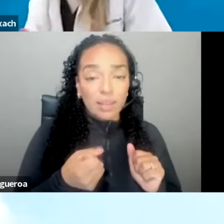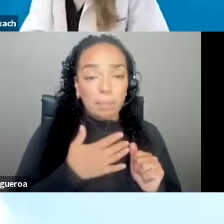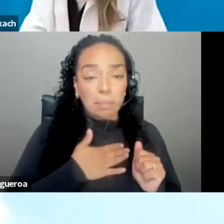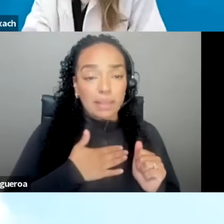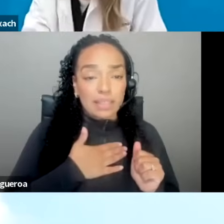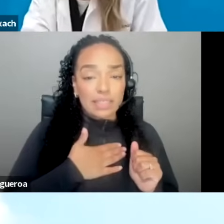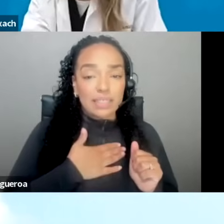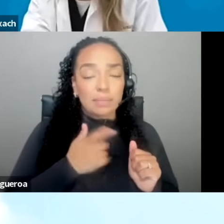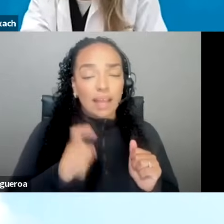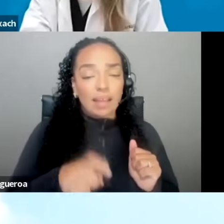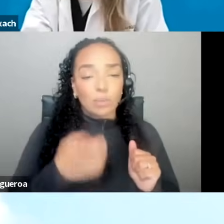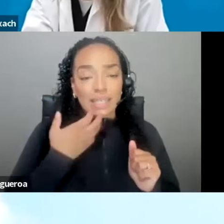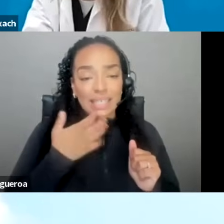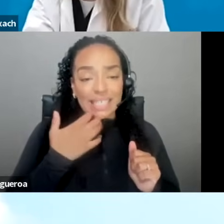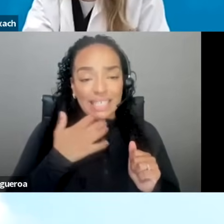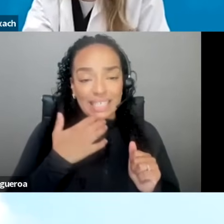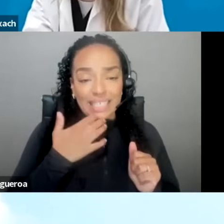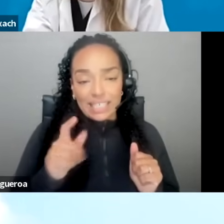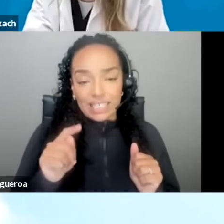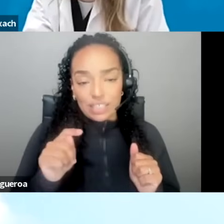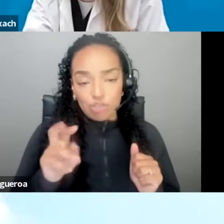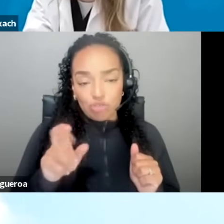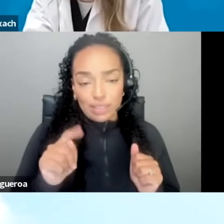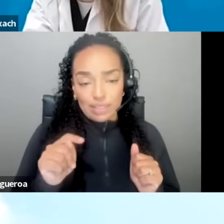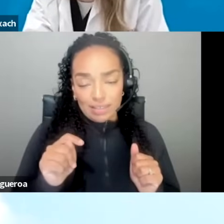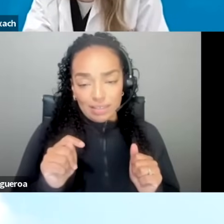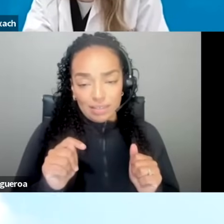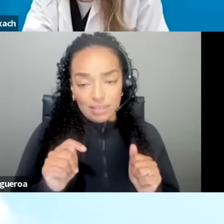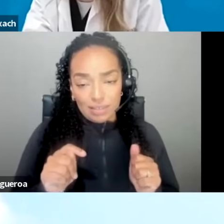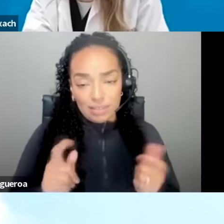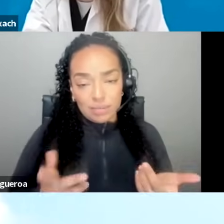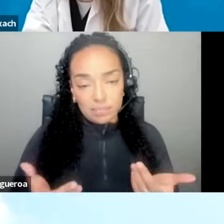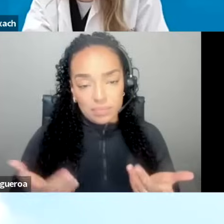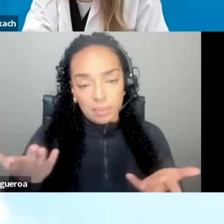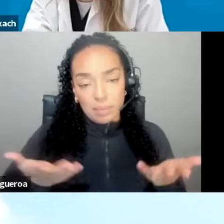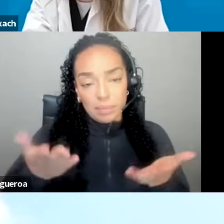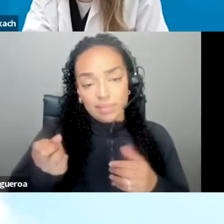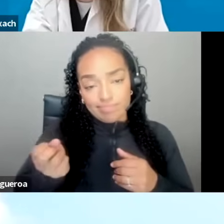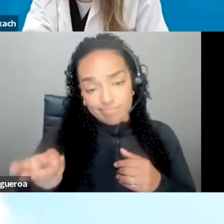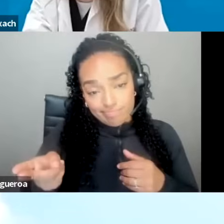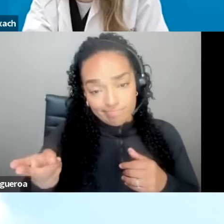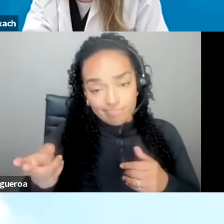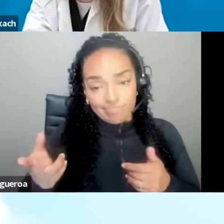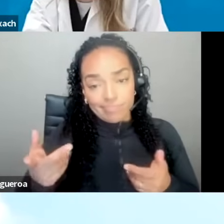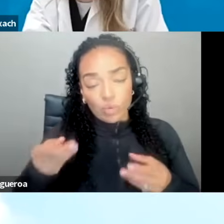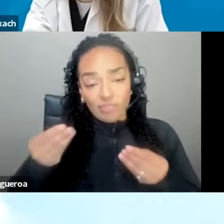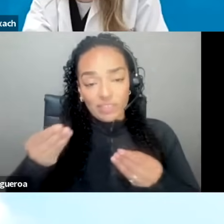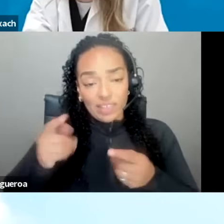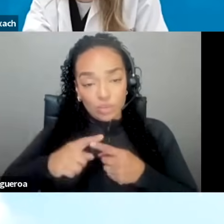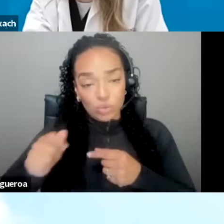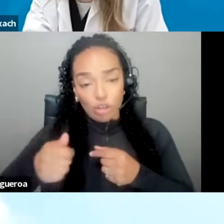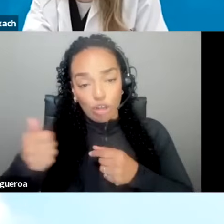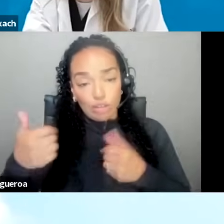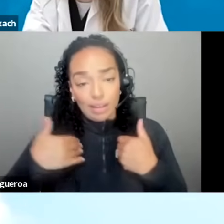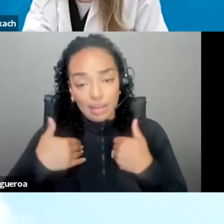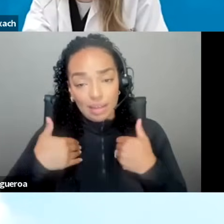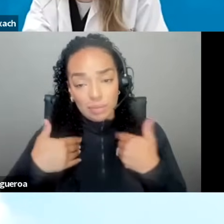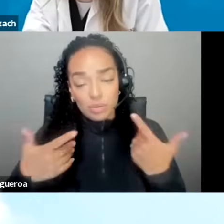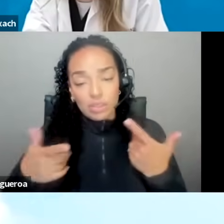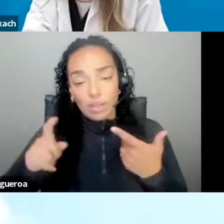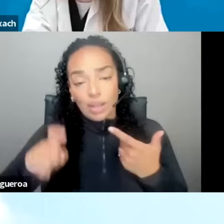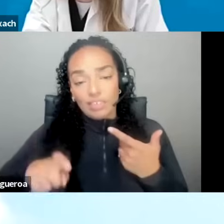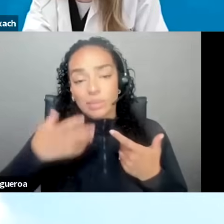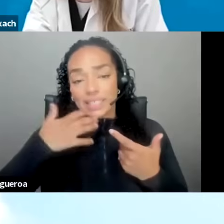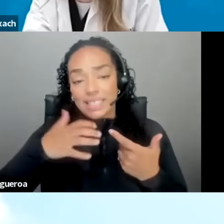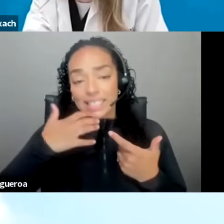treated. And so whether it's being discarded in some way or fed to other animals, that this needs to be heat